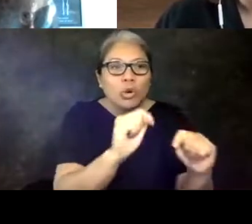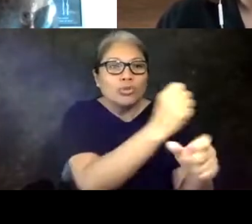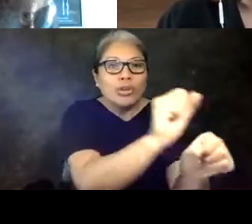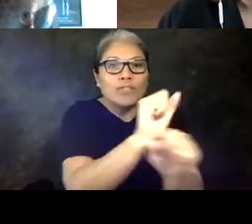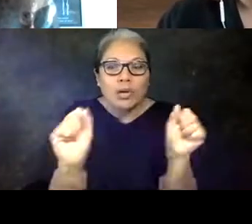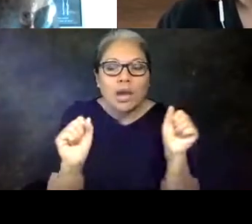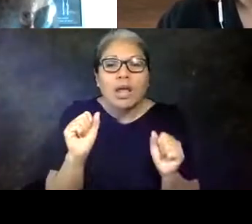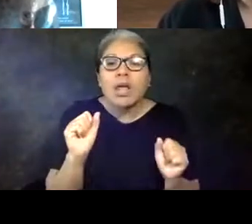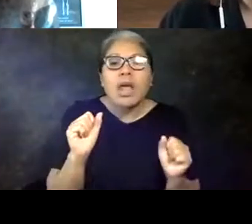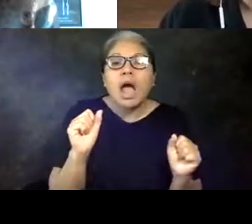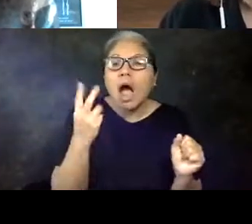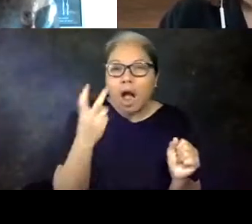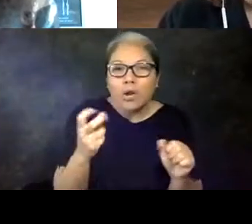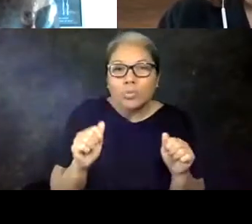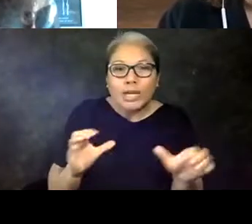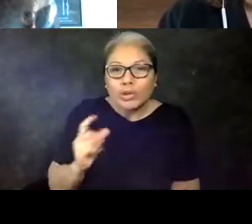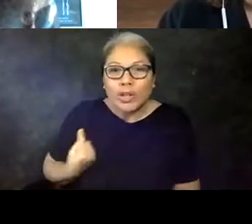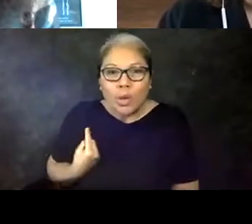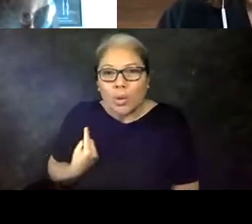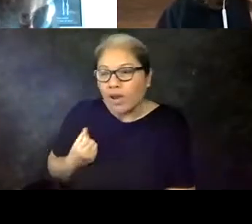that I don't think we can do it alone.